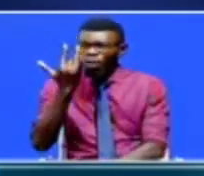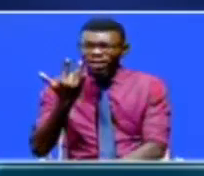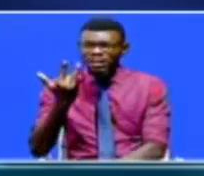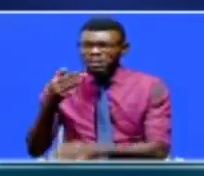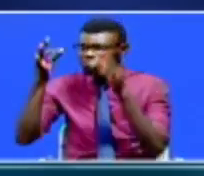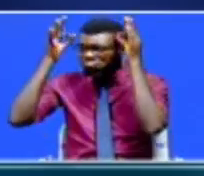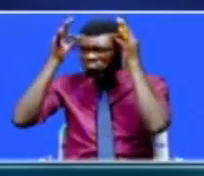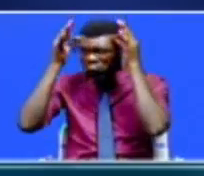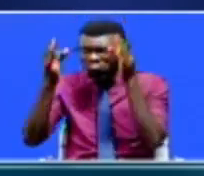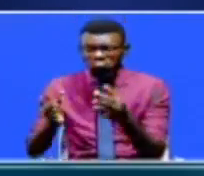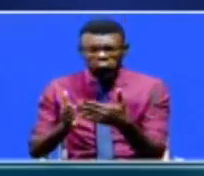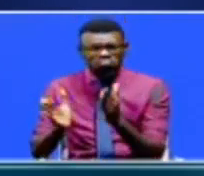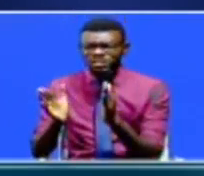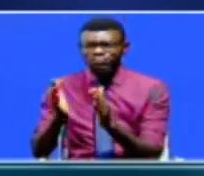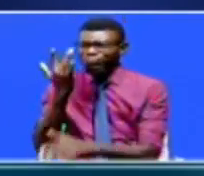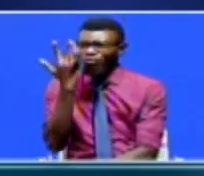decision?